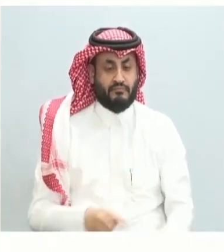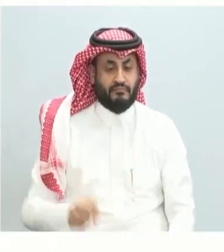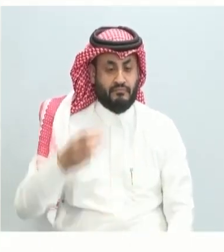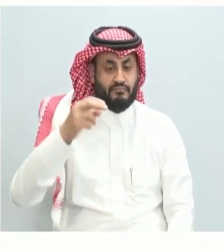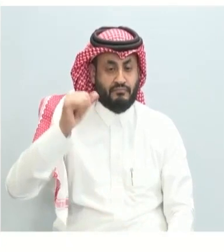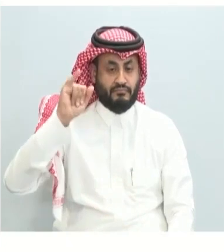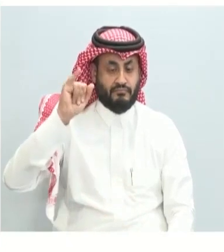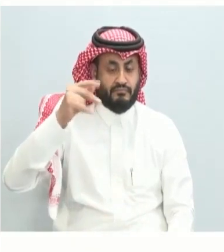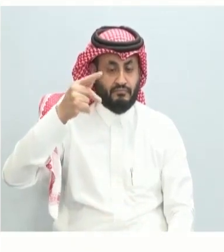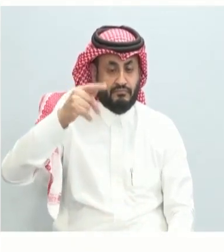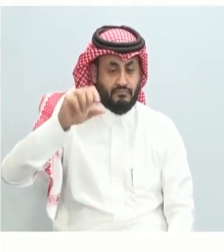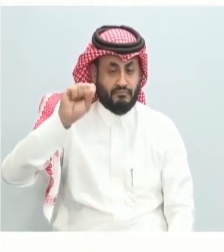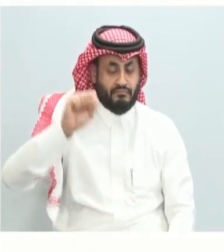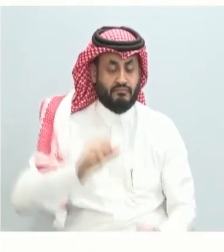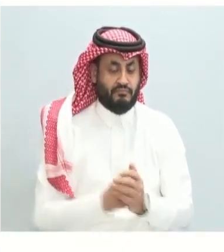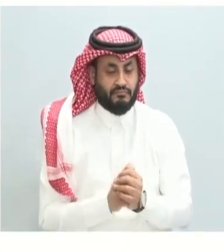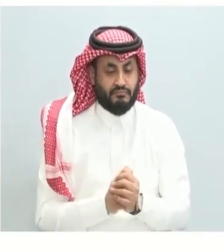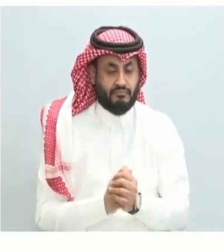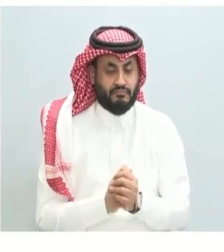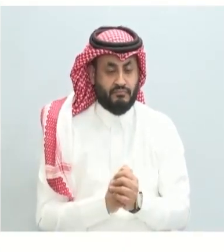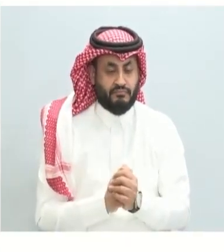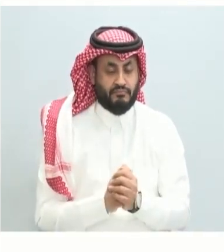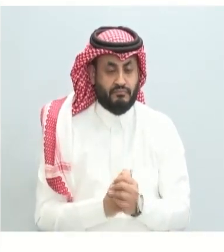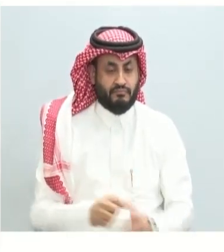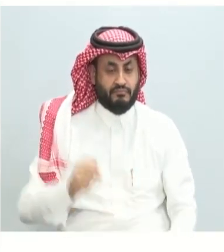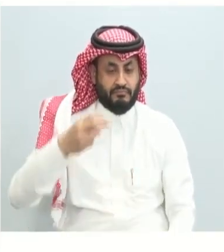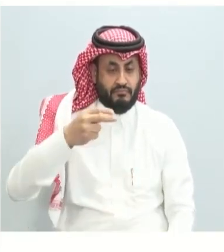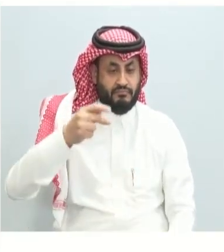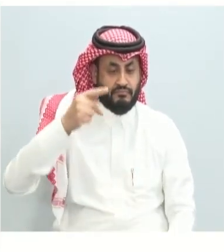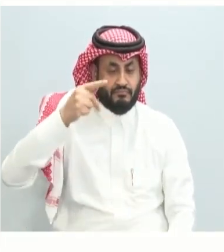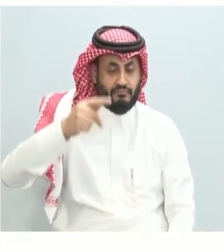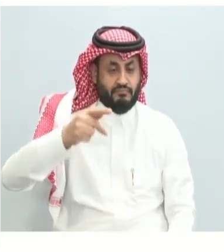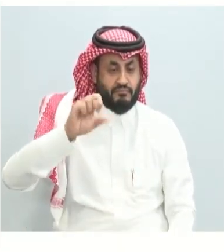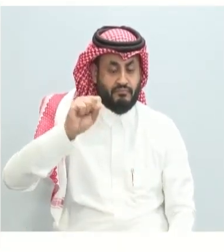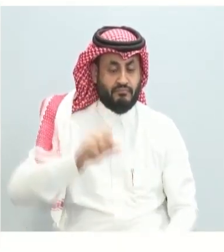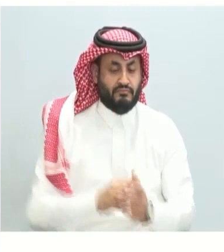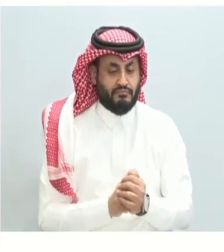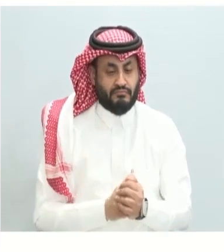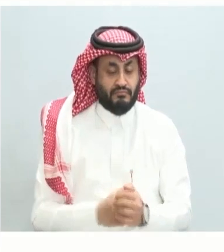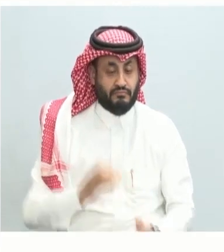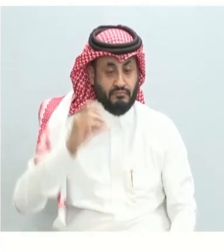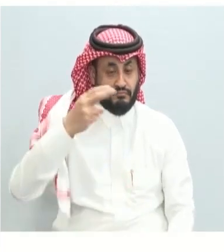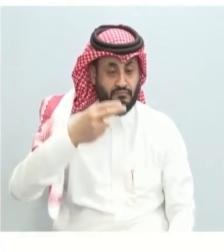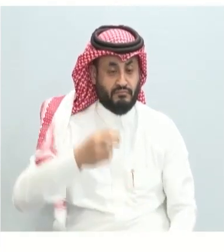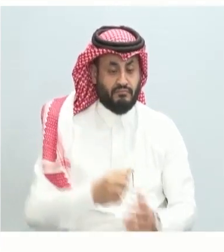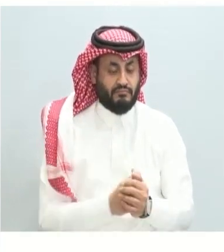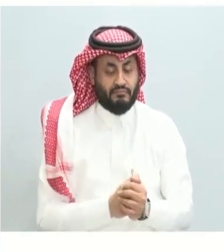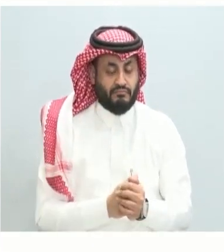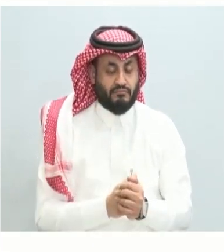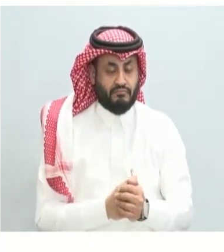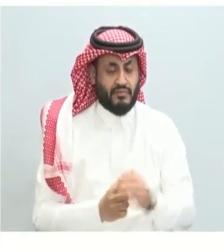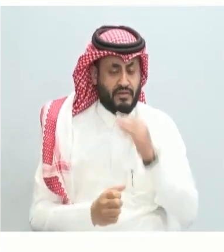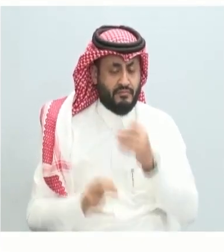sh, sh, ships, ships. C and H